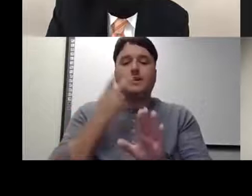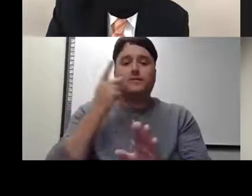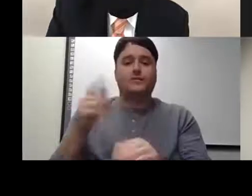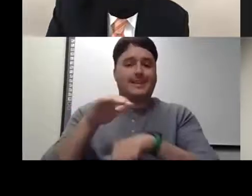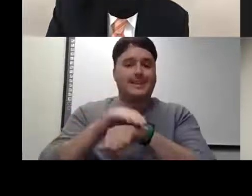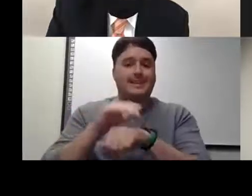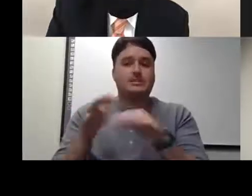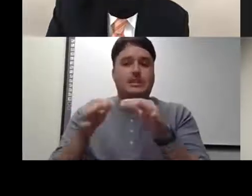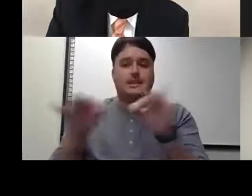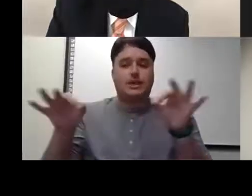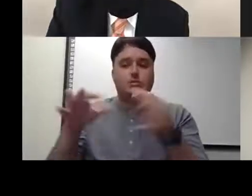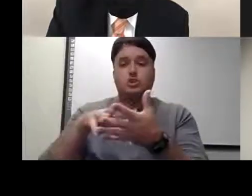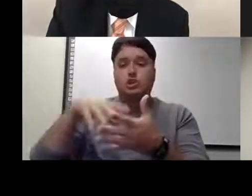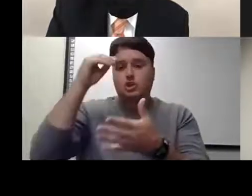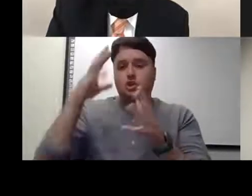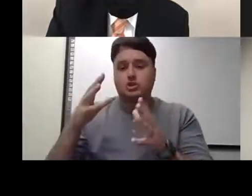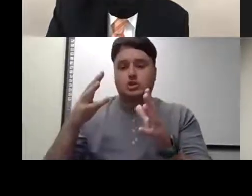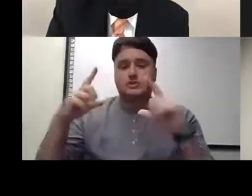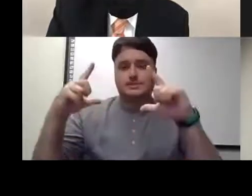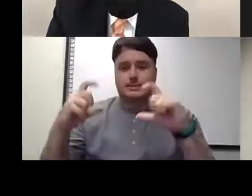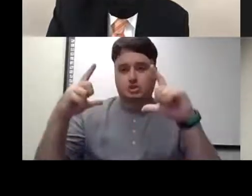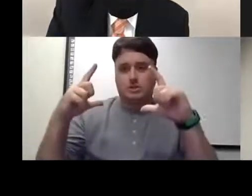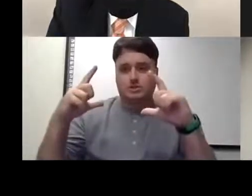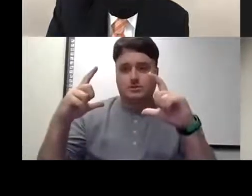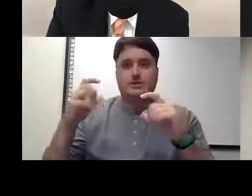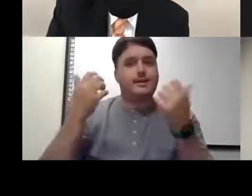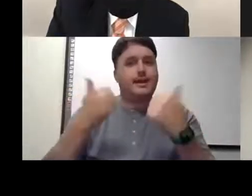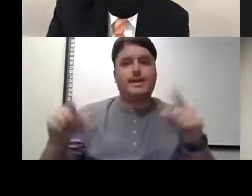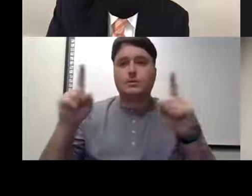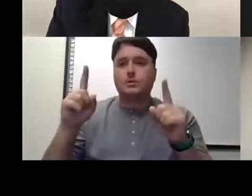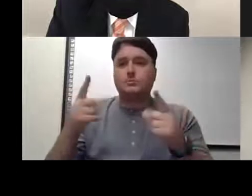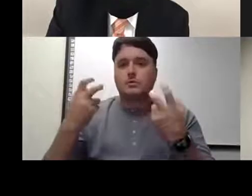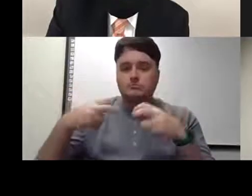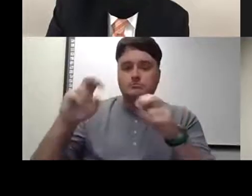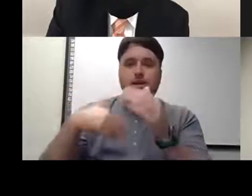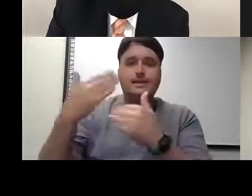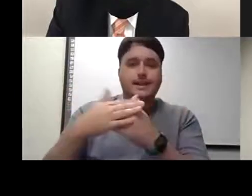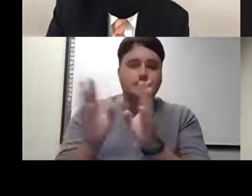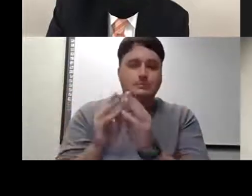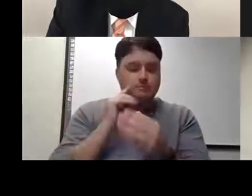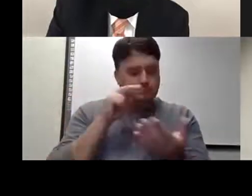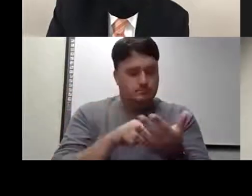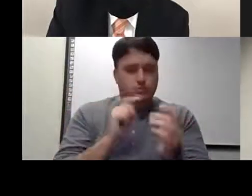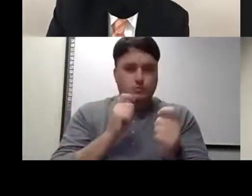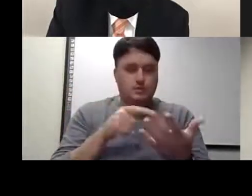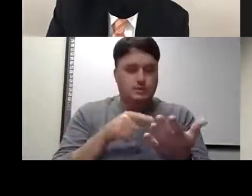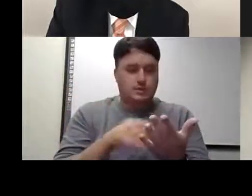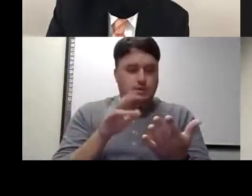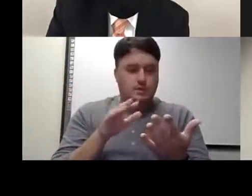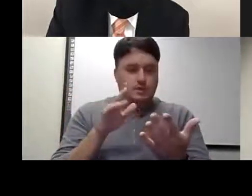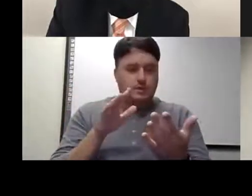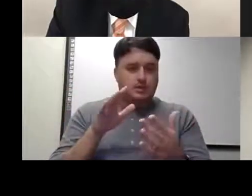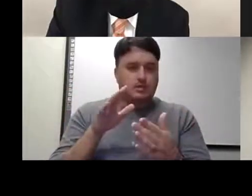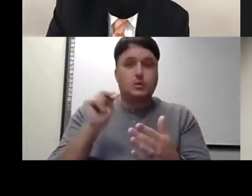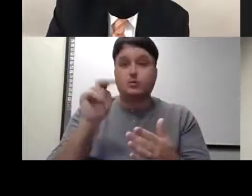learner snapshot. And just for anybody who's curious, the next meeting, I was just trying to look at it real quick. It is on